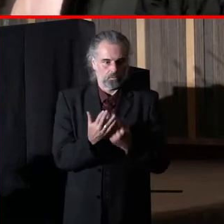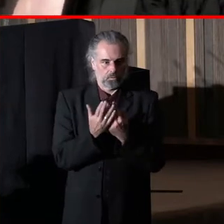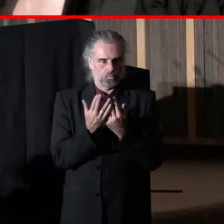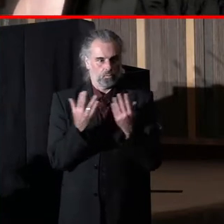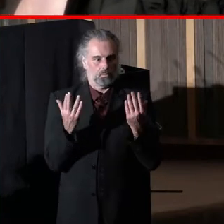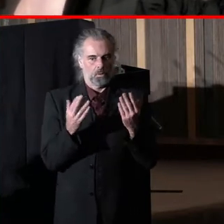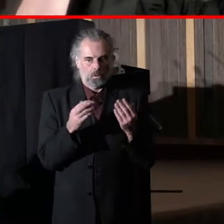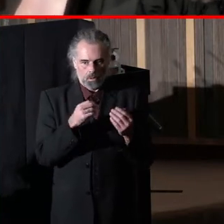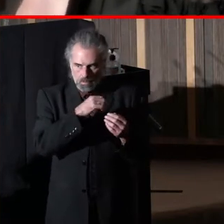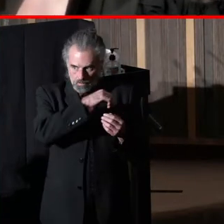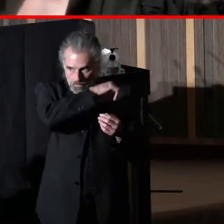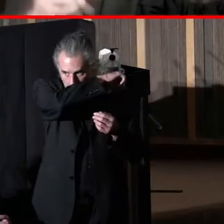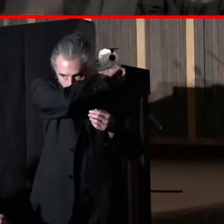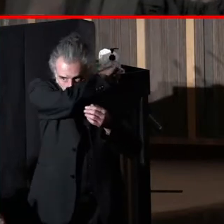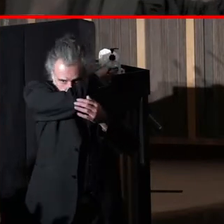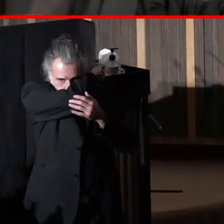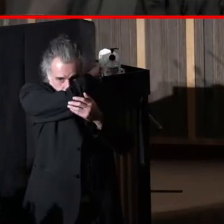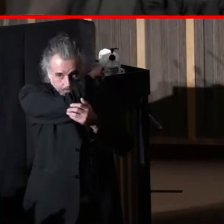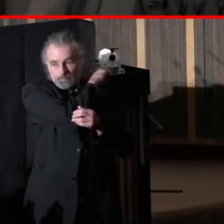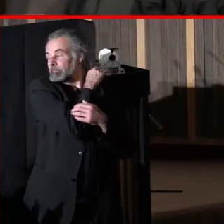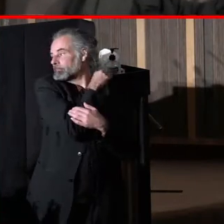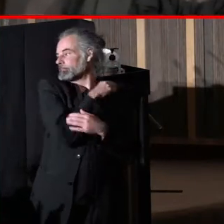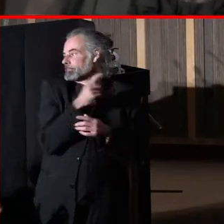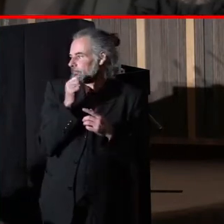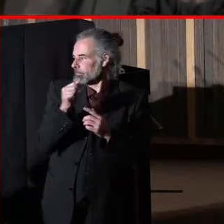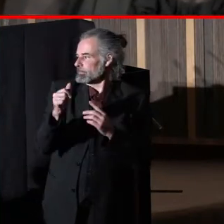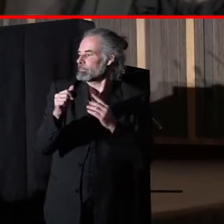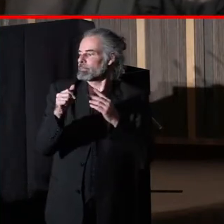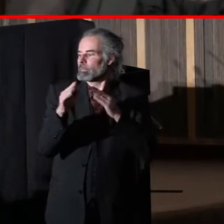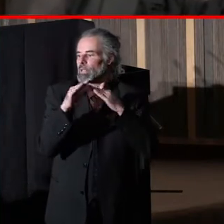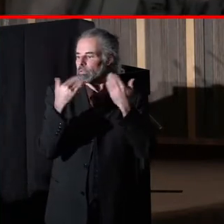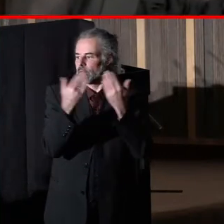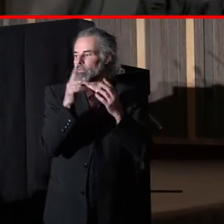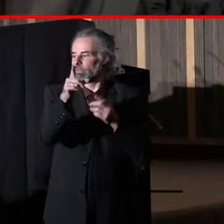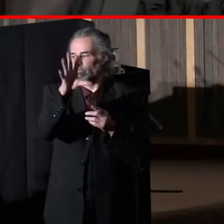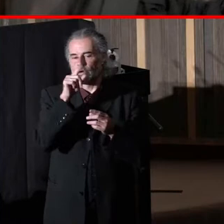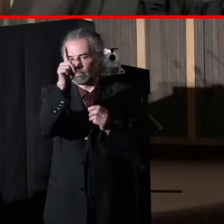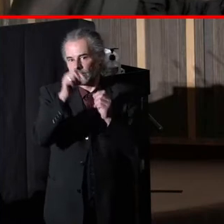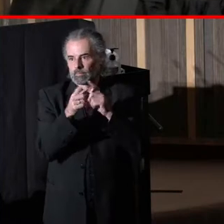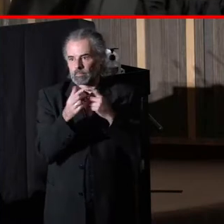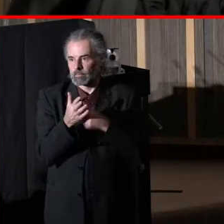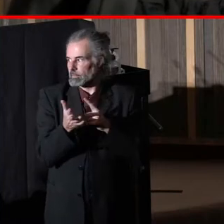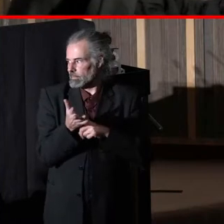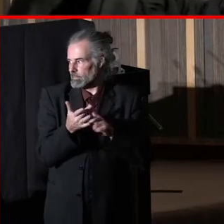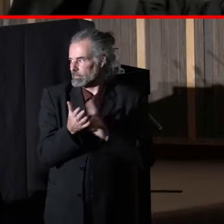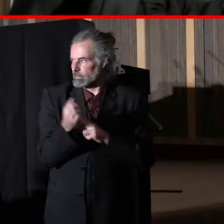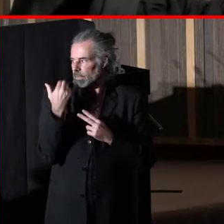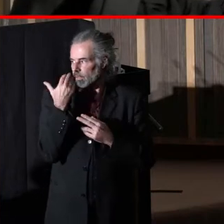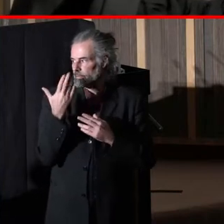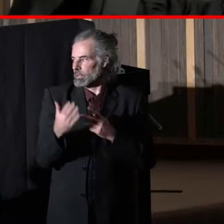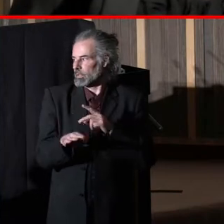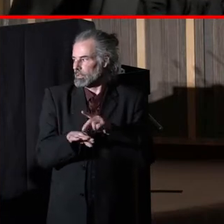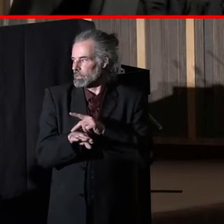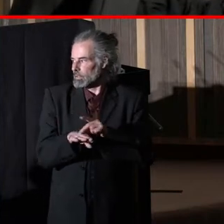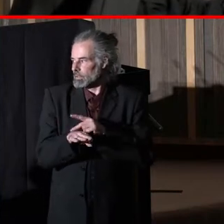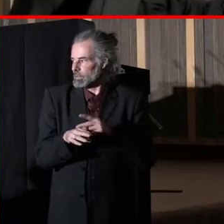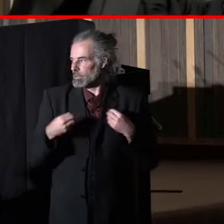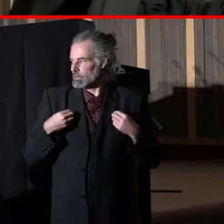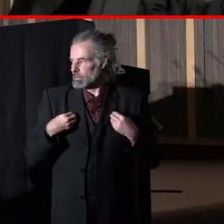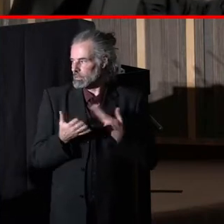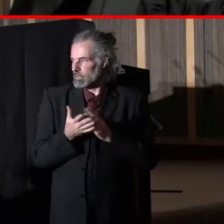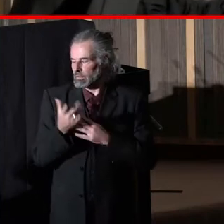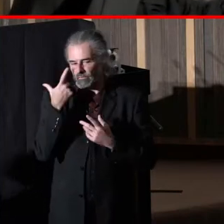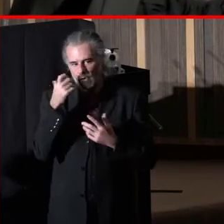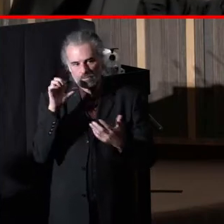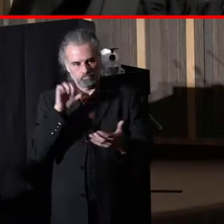an activity in Berlin that is global. And I think for every theatre company, a big question is, how do I